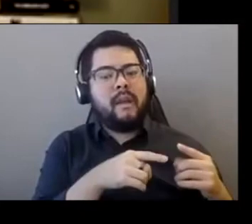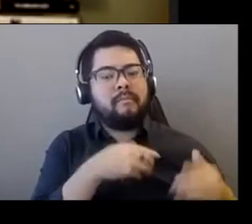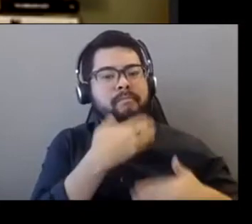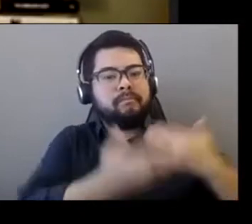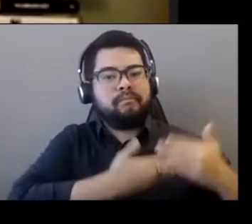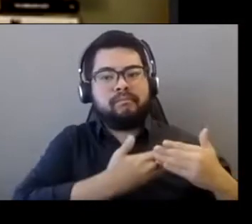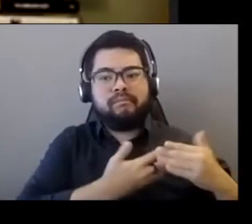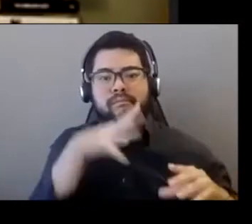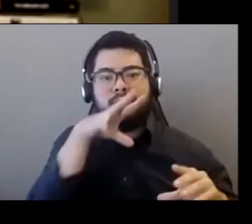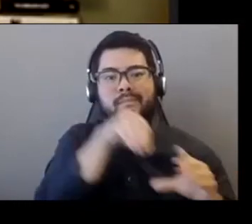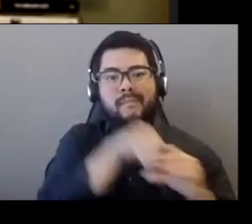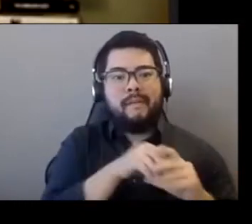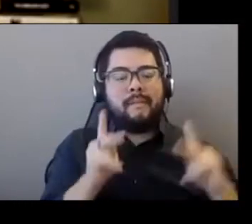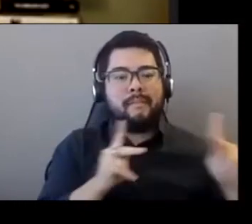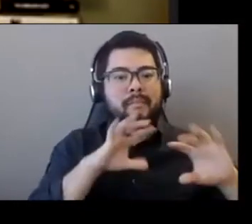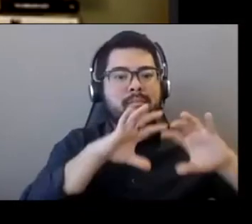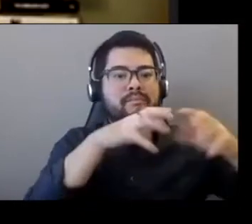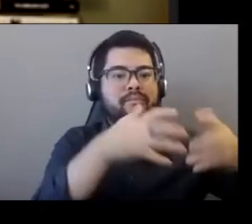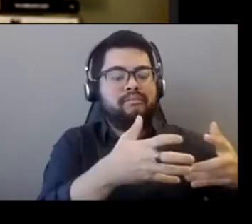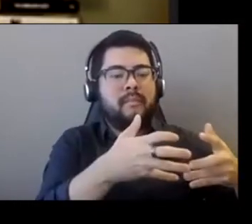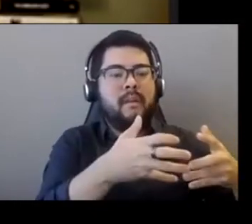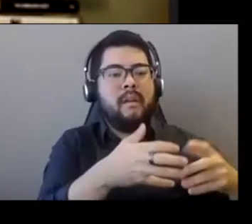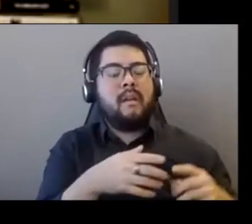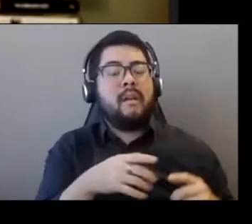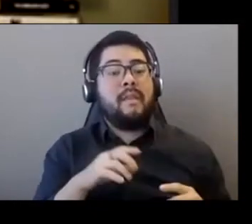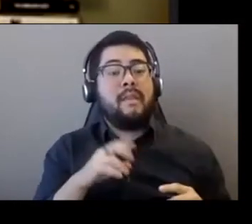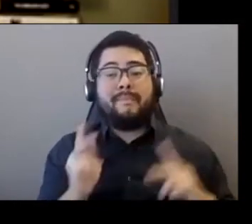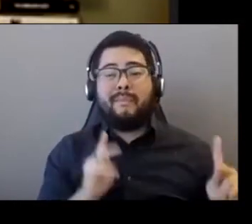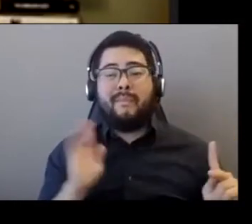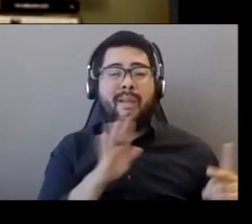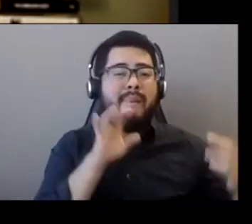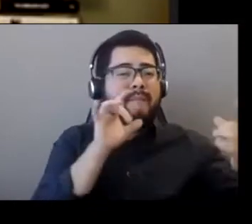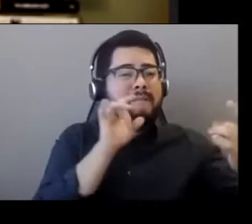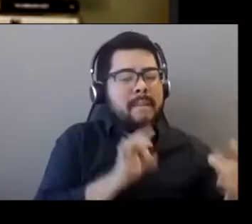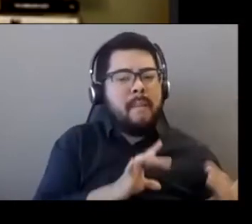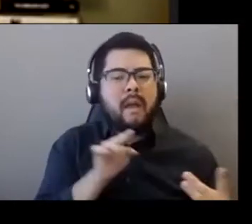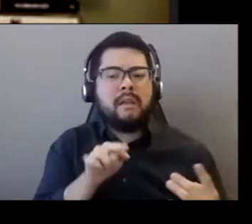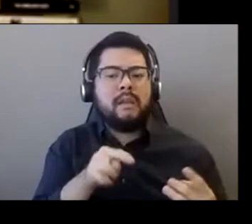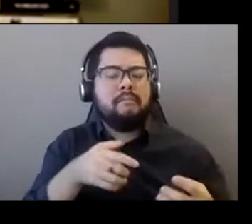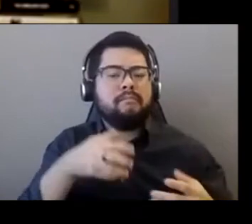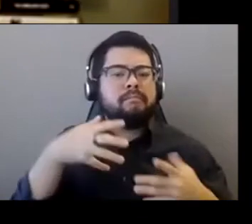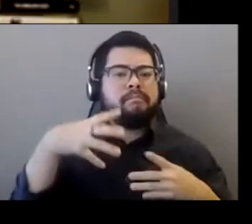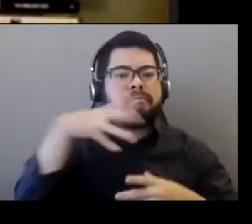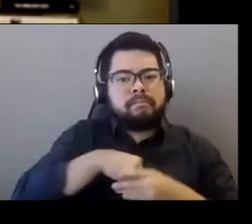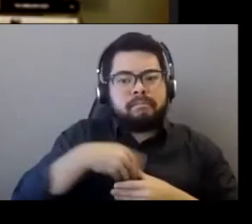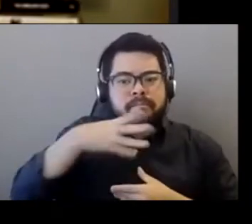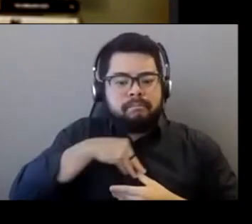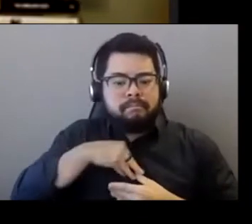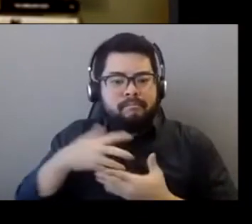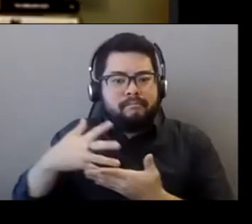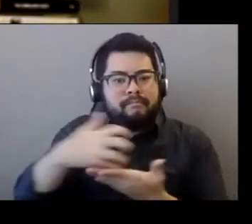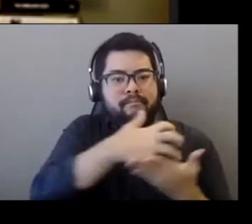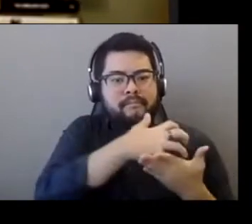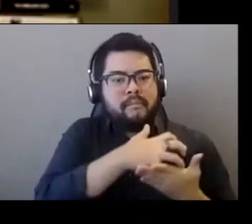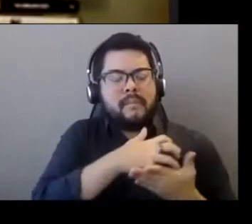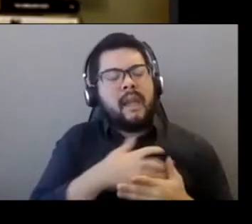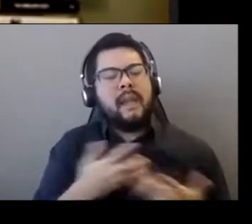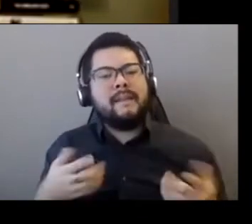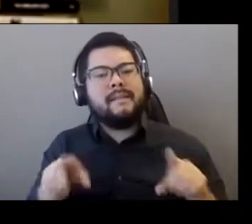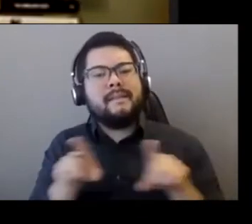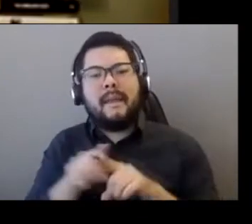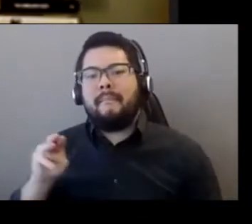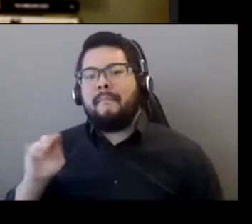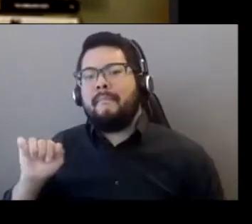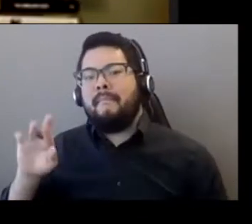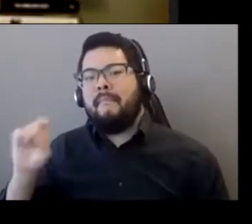people. They listen to what the people are saying. You know, this is very much along the same grain as Marx's method